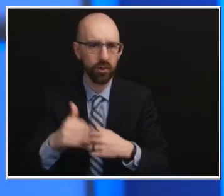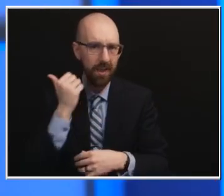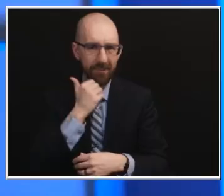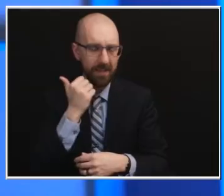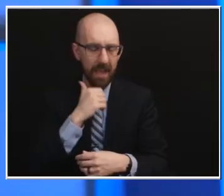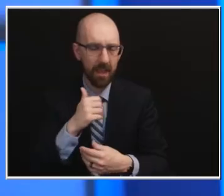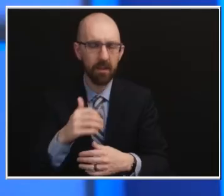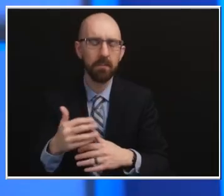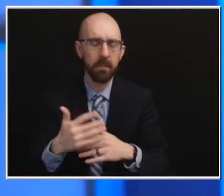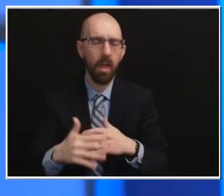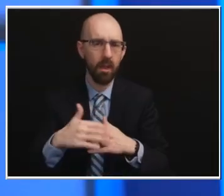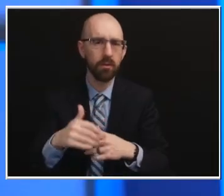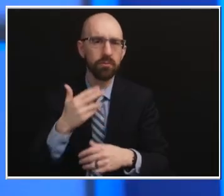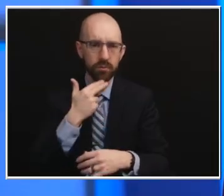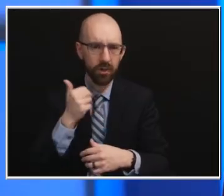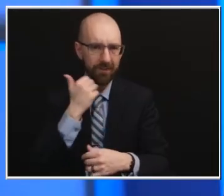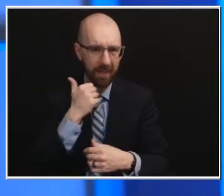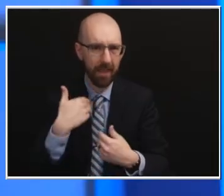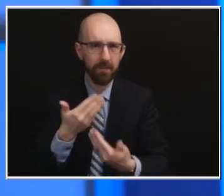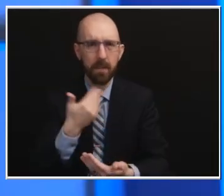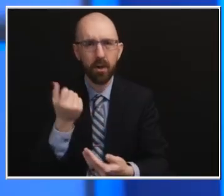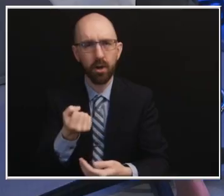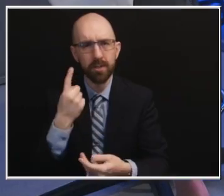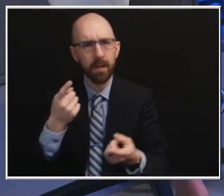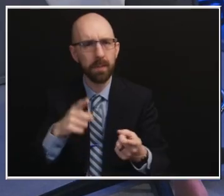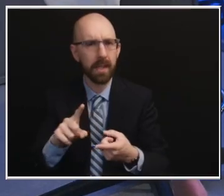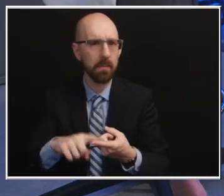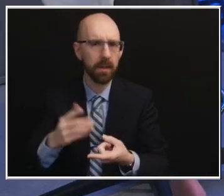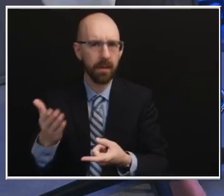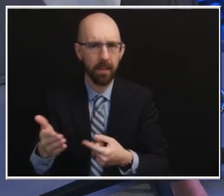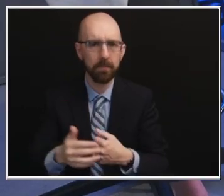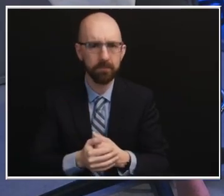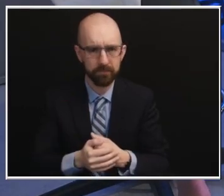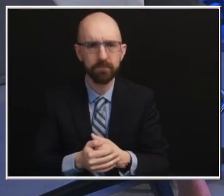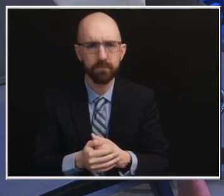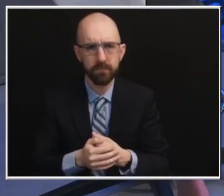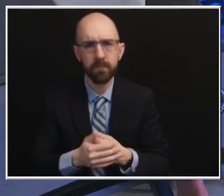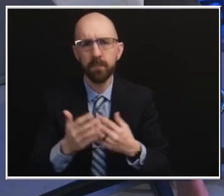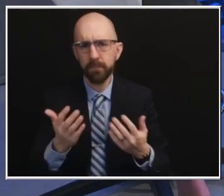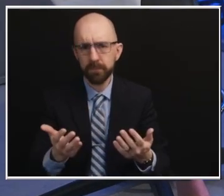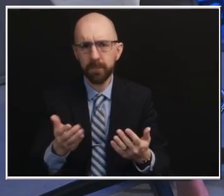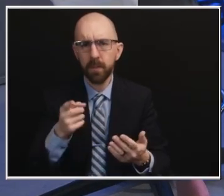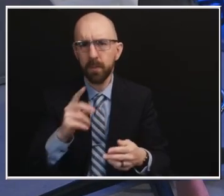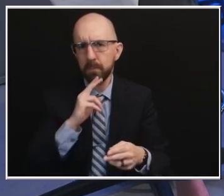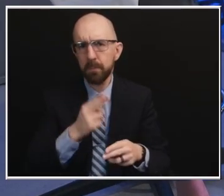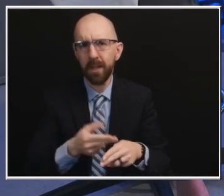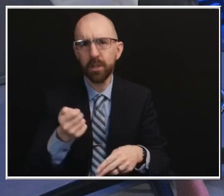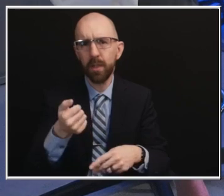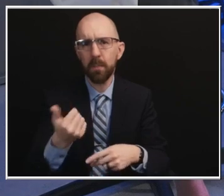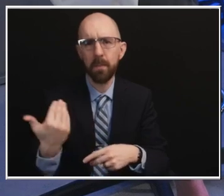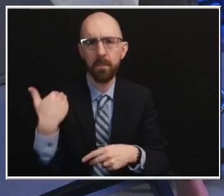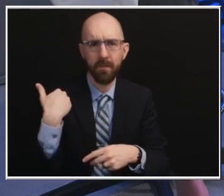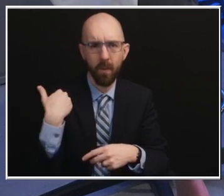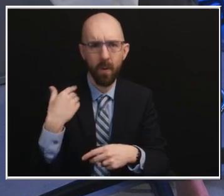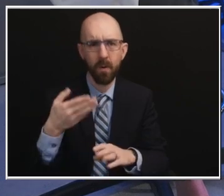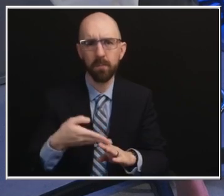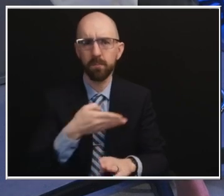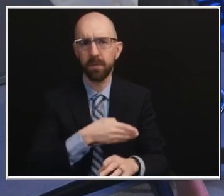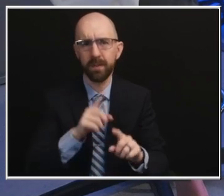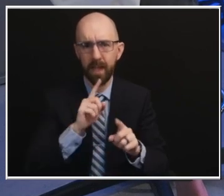better understanding of what's happening to them. All right. So you mentioned a little bit of this before in your previous answer, but do you